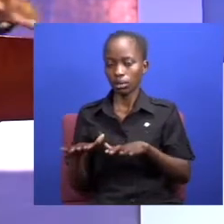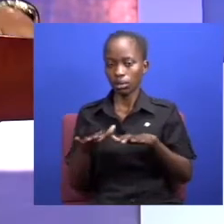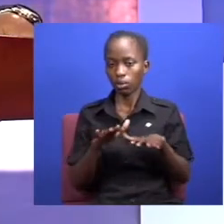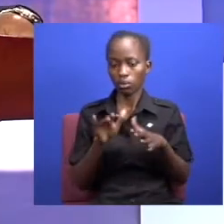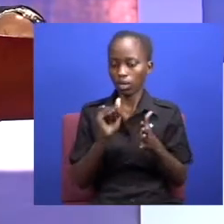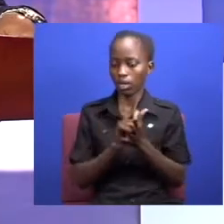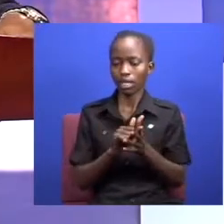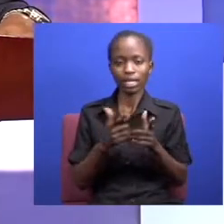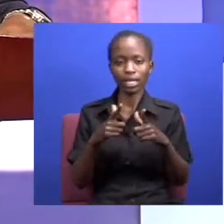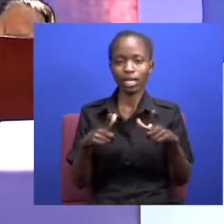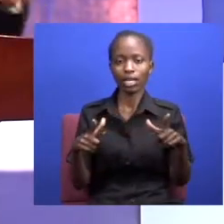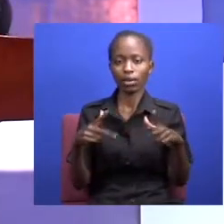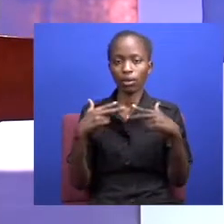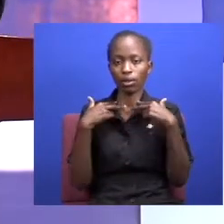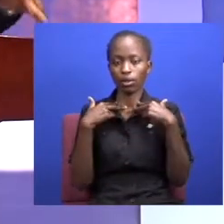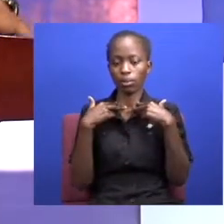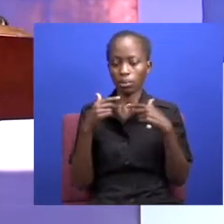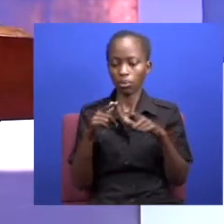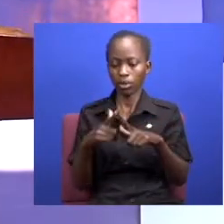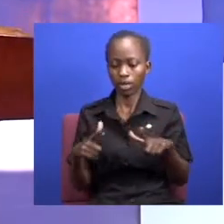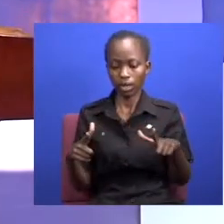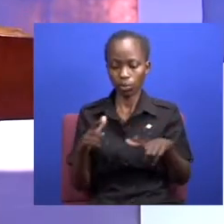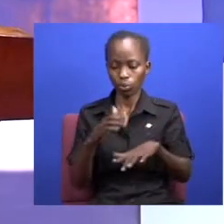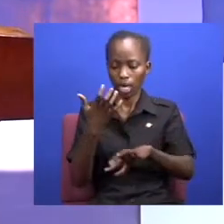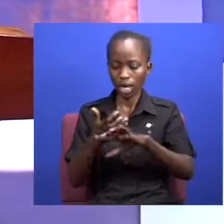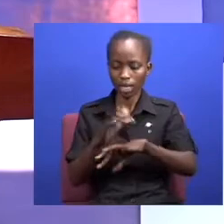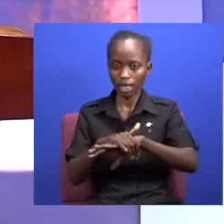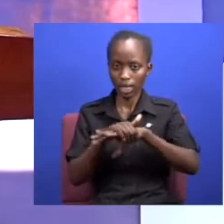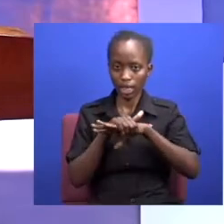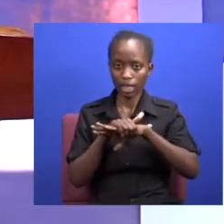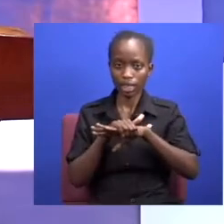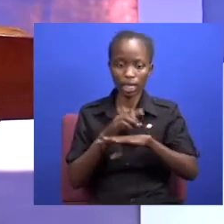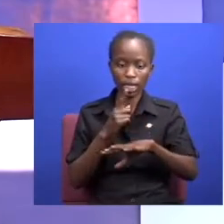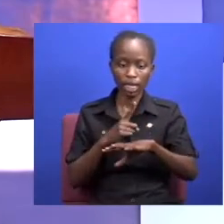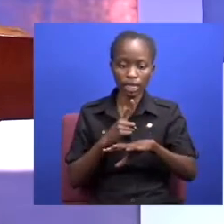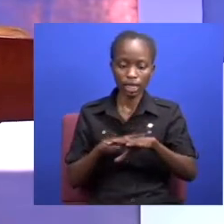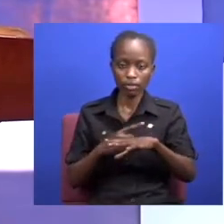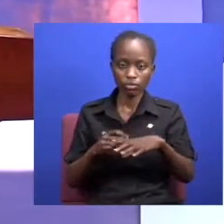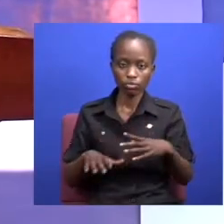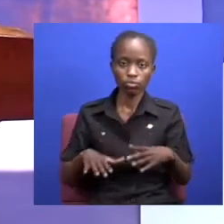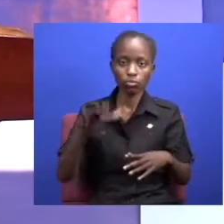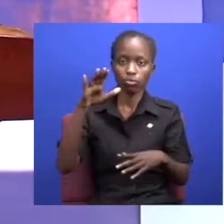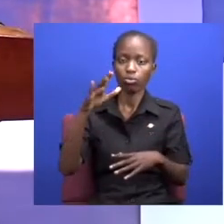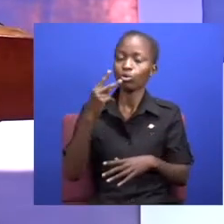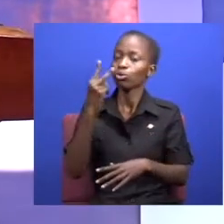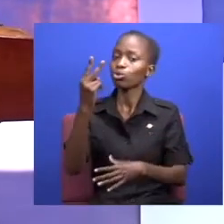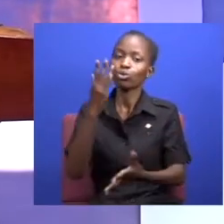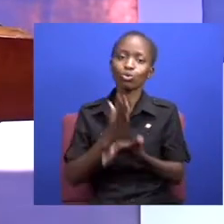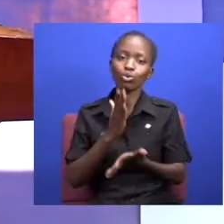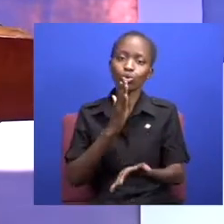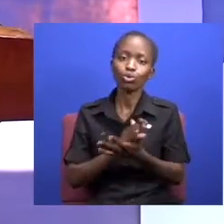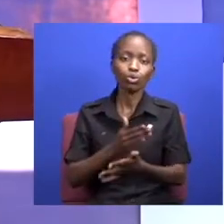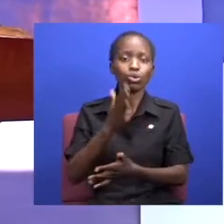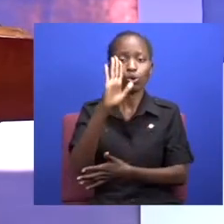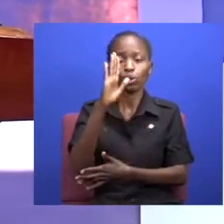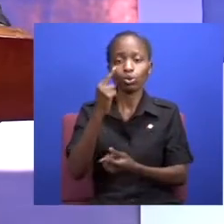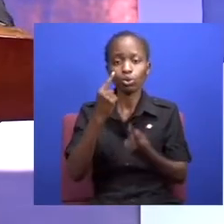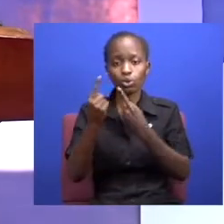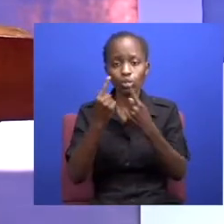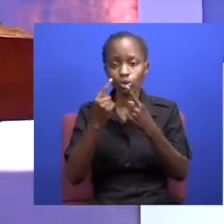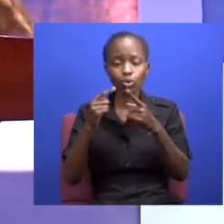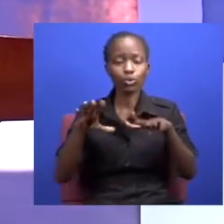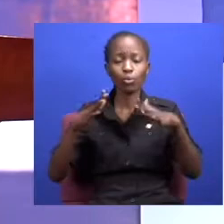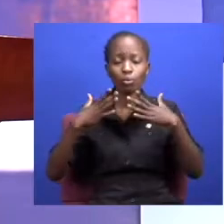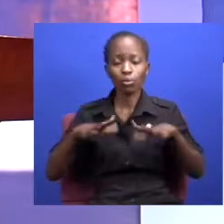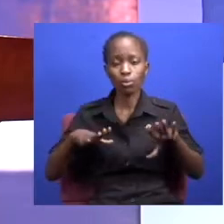that language. But as I grew in faith, I came to know that indeed God speaks to you and to